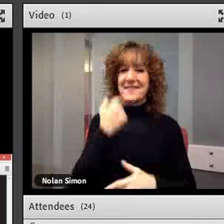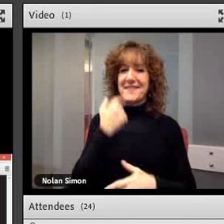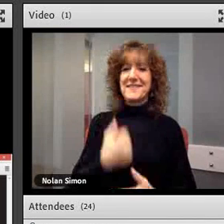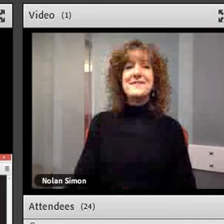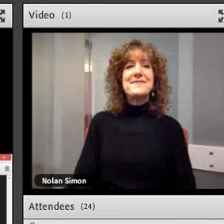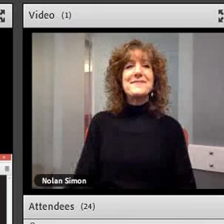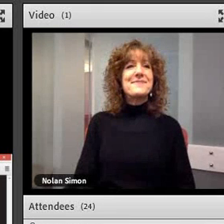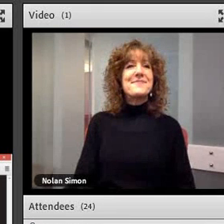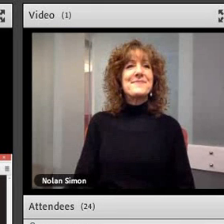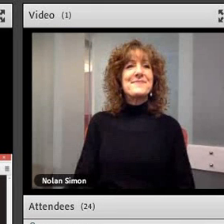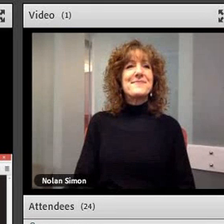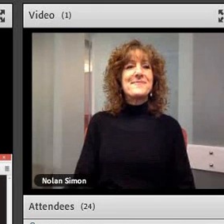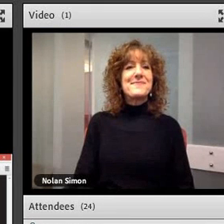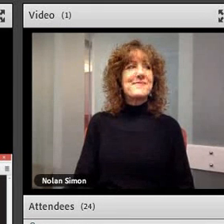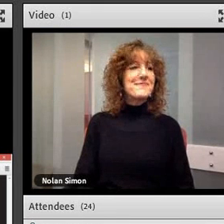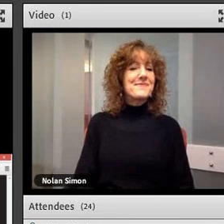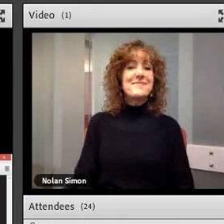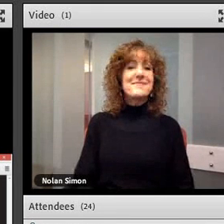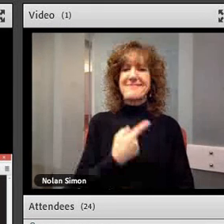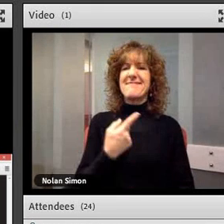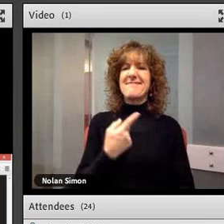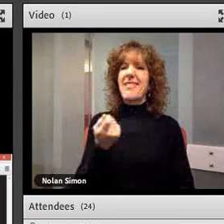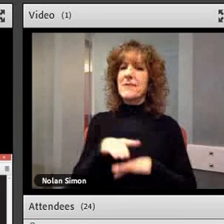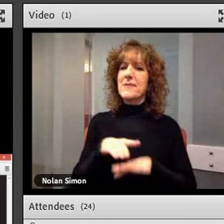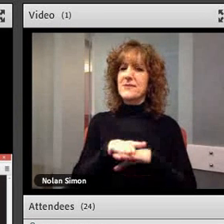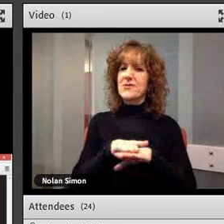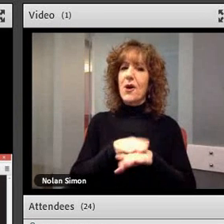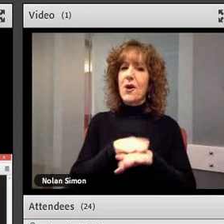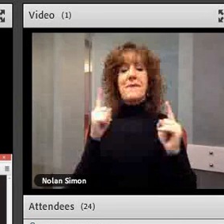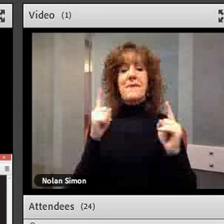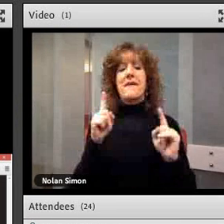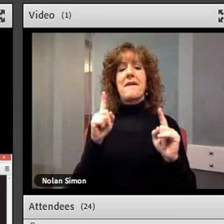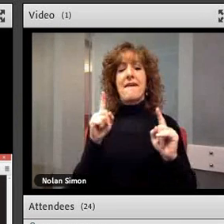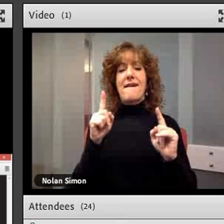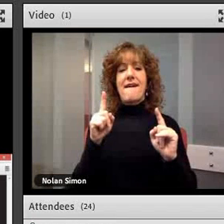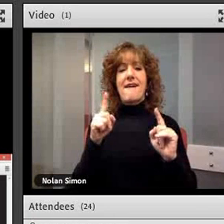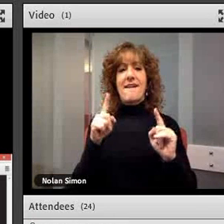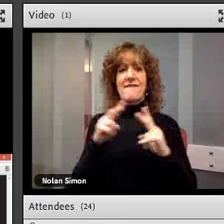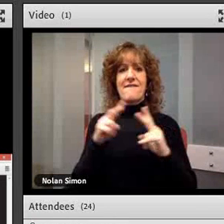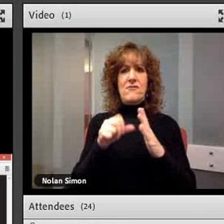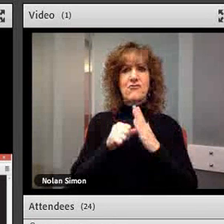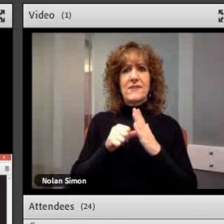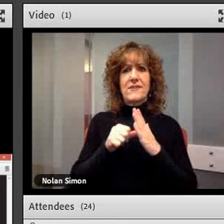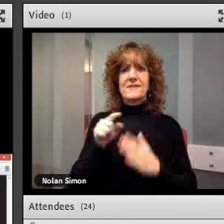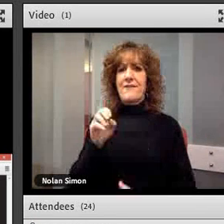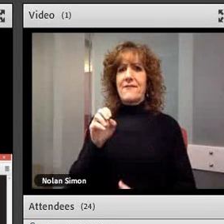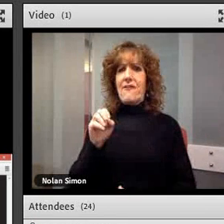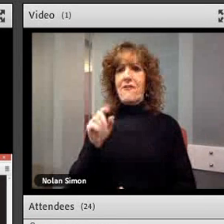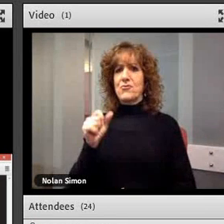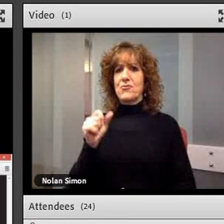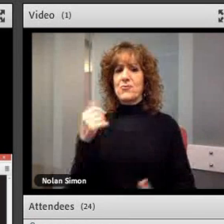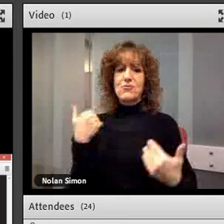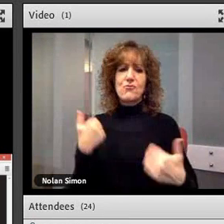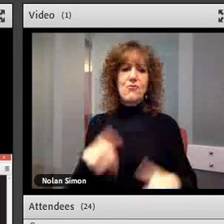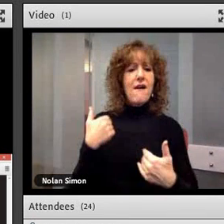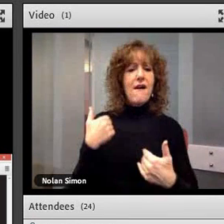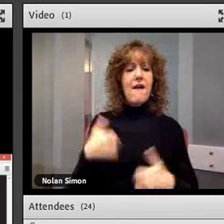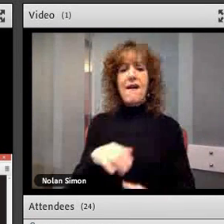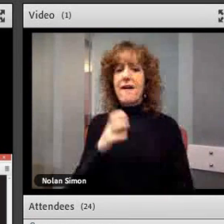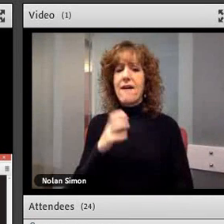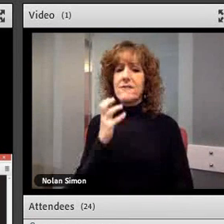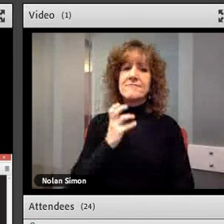Well, it is slow, but they're very, there we go, and they're very impressive tools. Incredible.